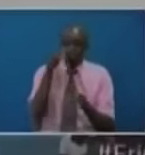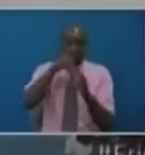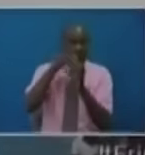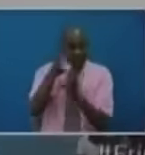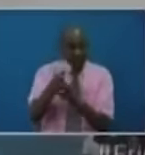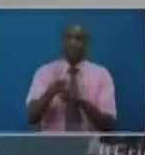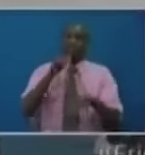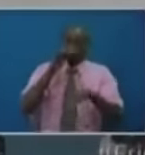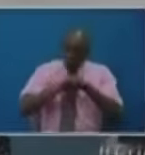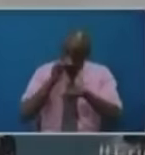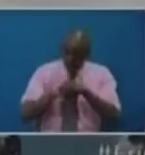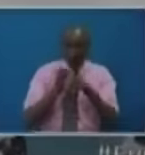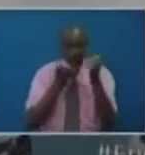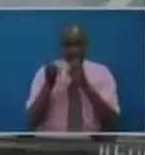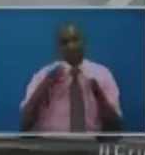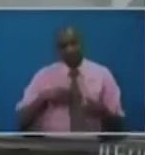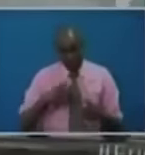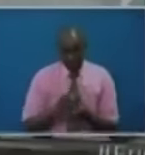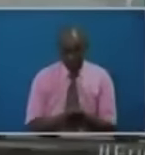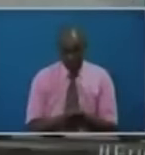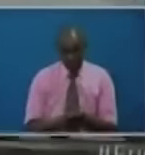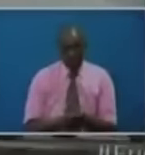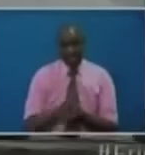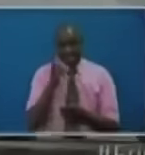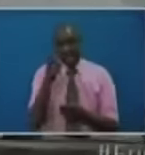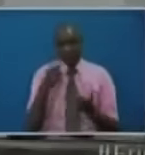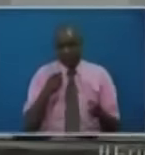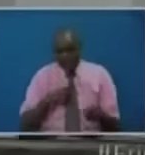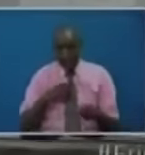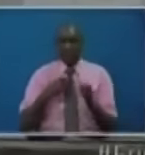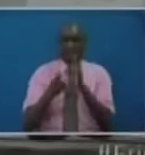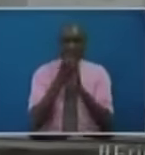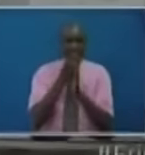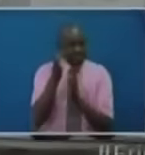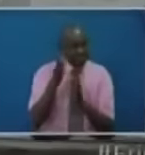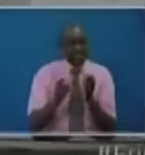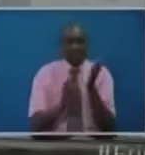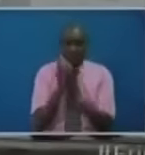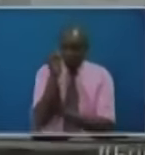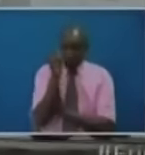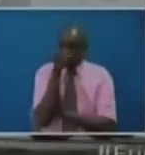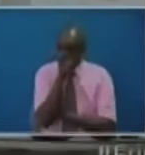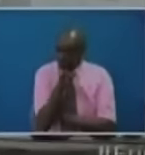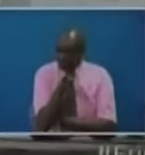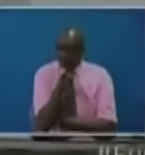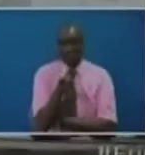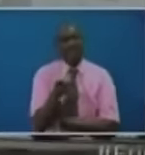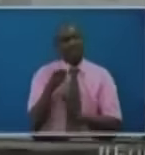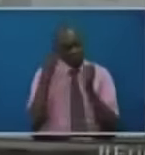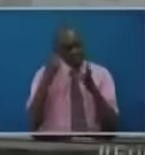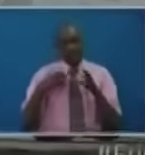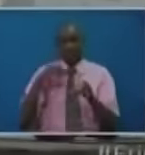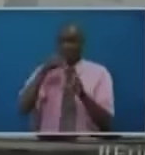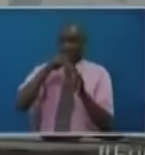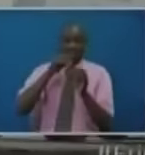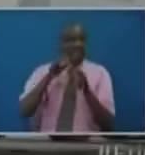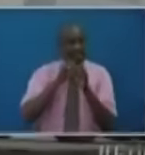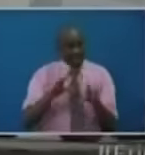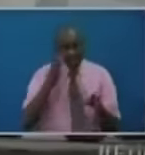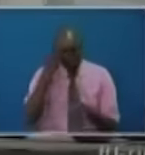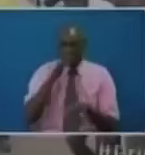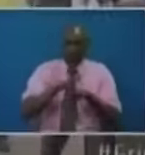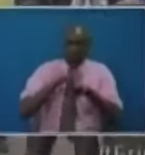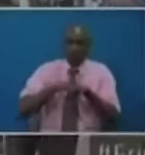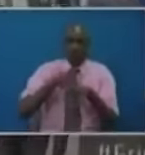welcome move for the business community. Laxity in speeding up development of the ferry has locked out investments to the south coast,